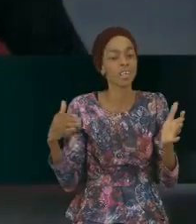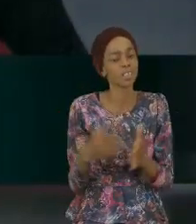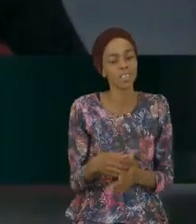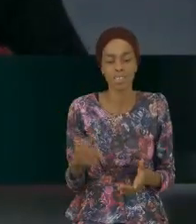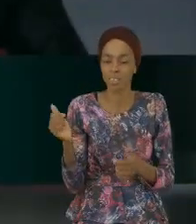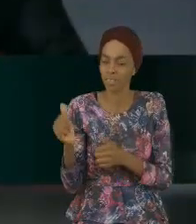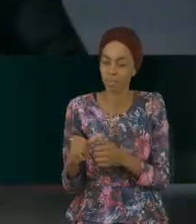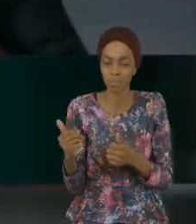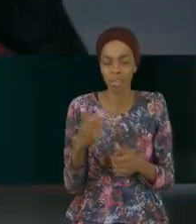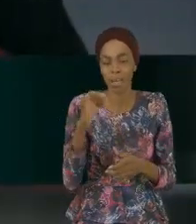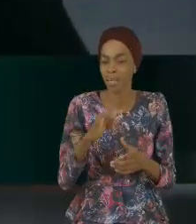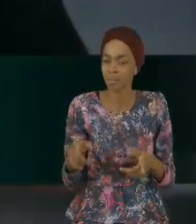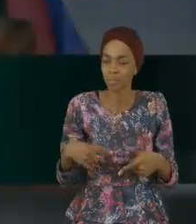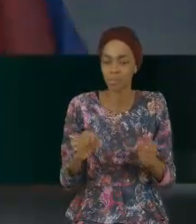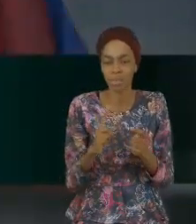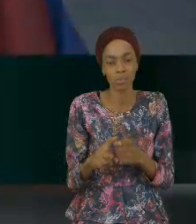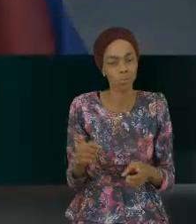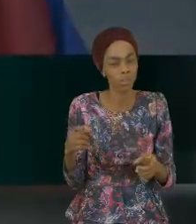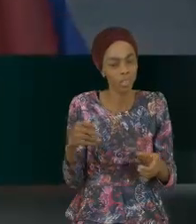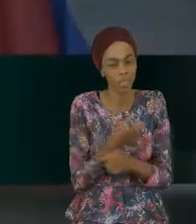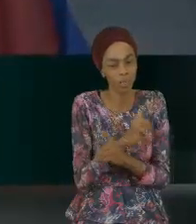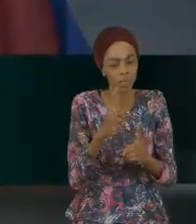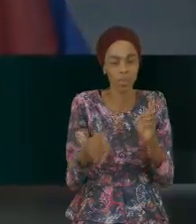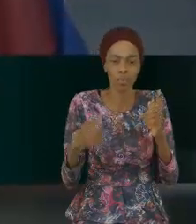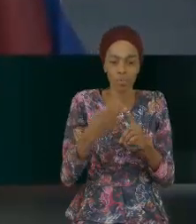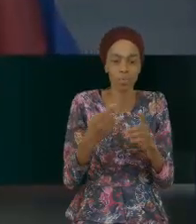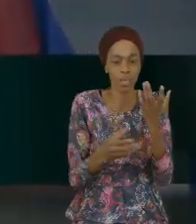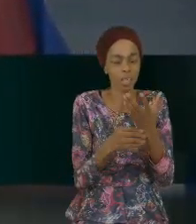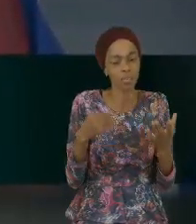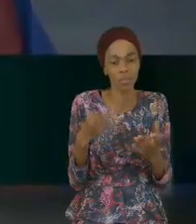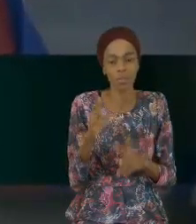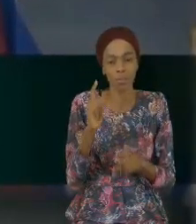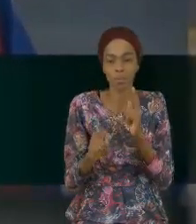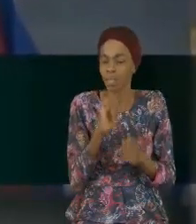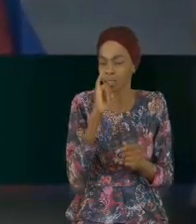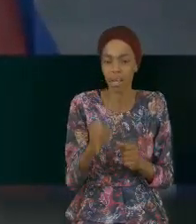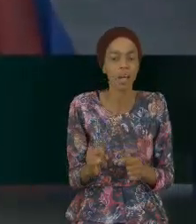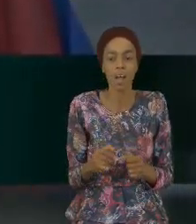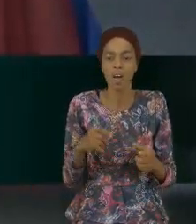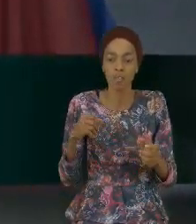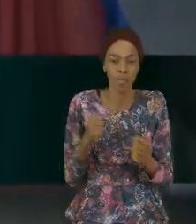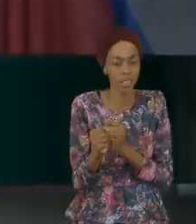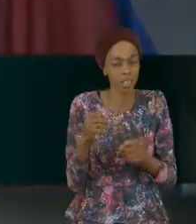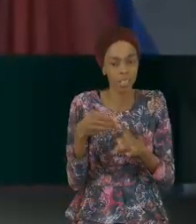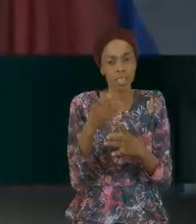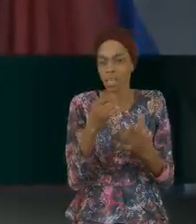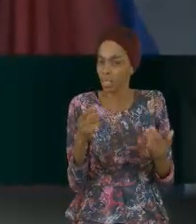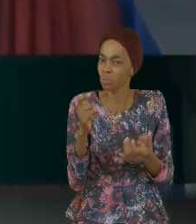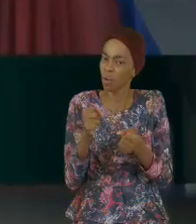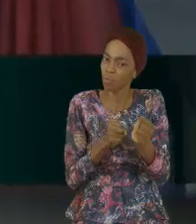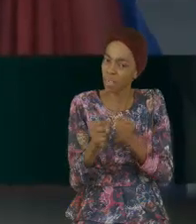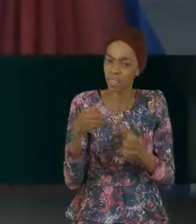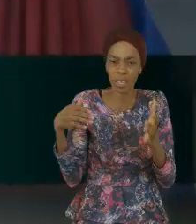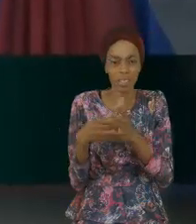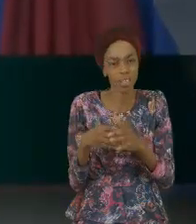the people who are fighting against your life. And here you are fighting against each other. And the other fellow looked at him and